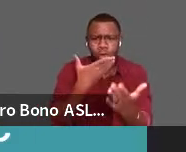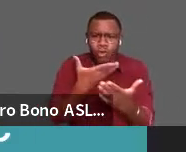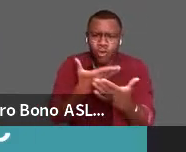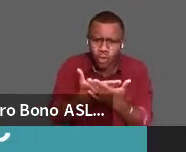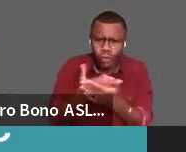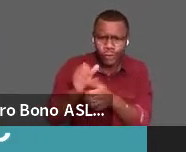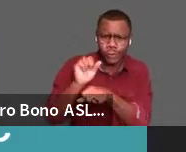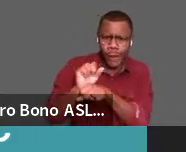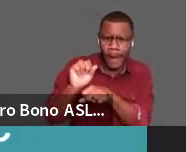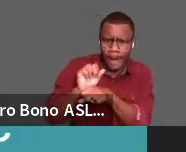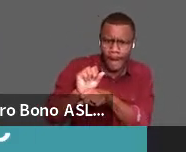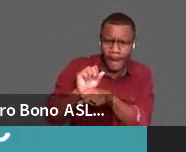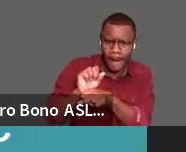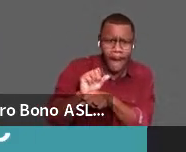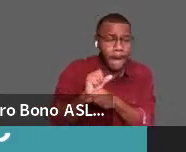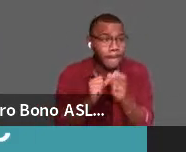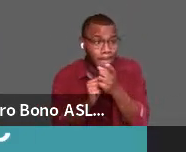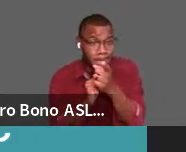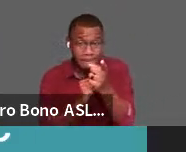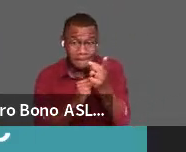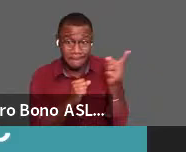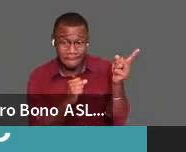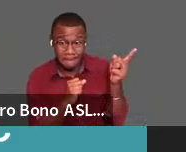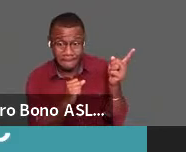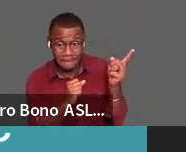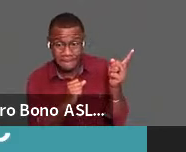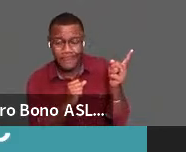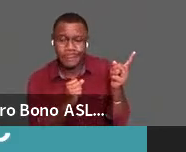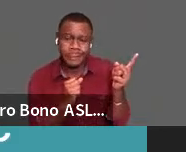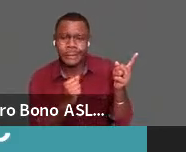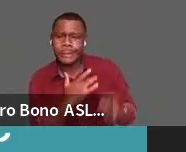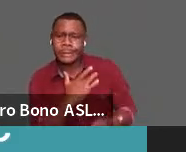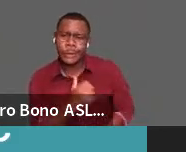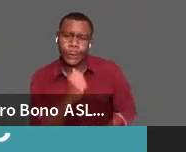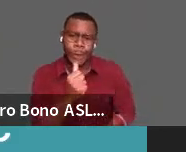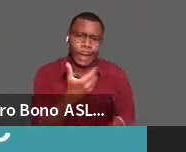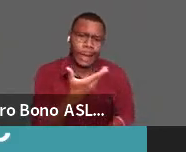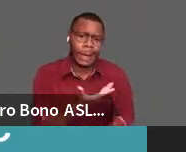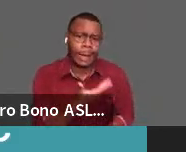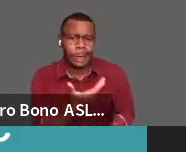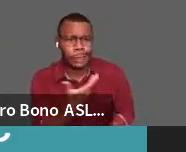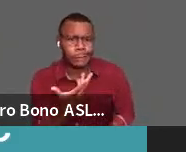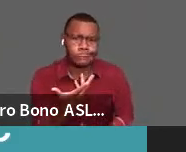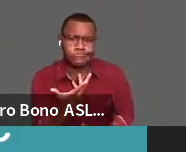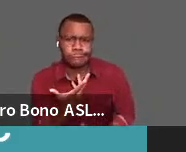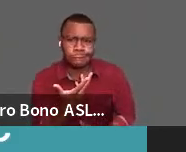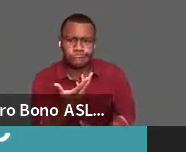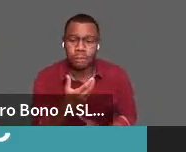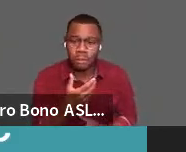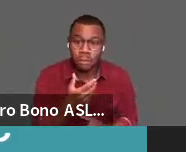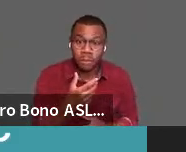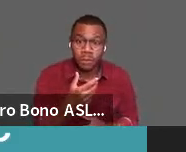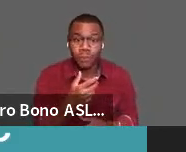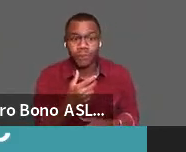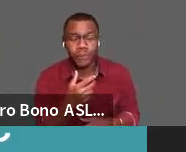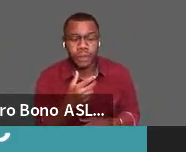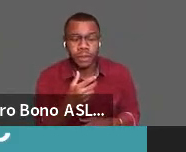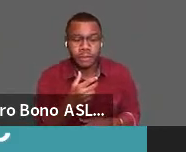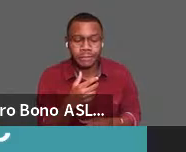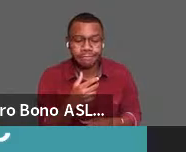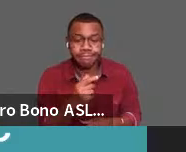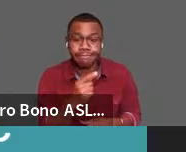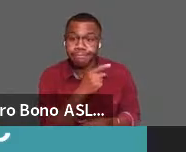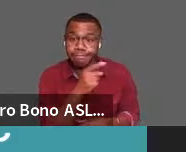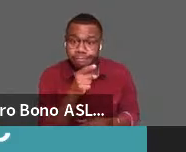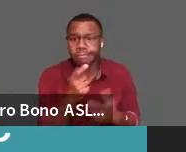with those who have traditionally been the hardly hired, the hardest to hire, people with potentially